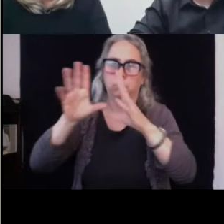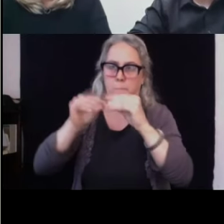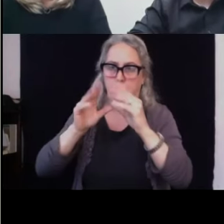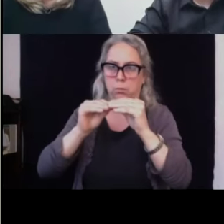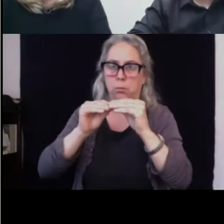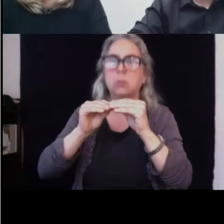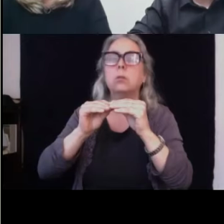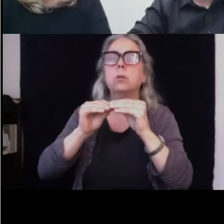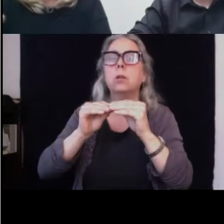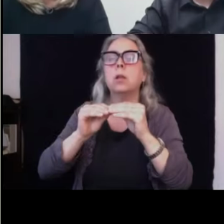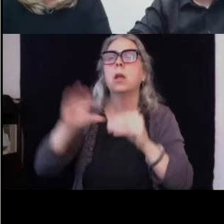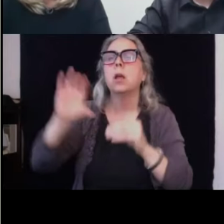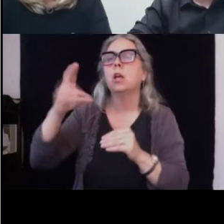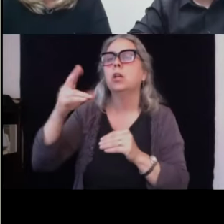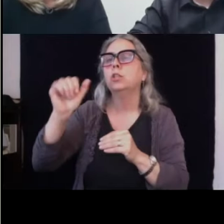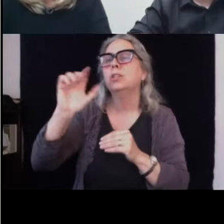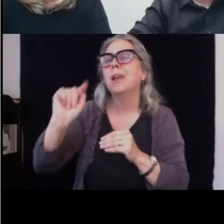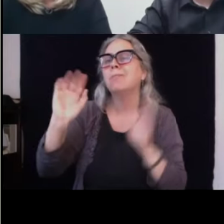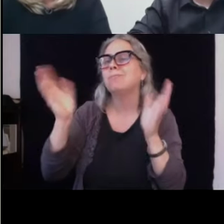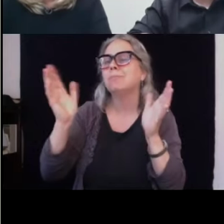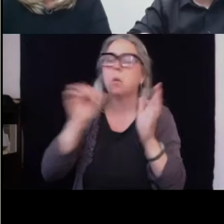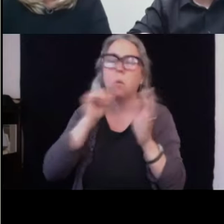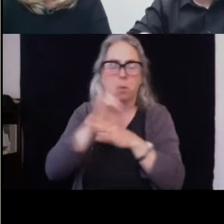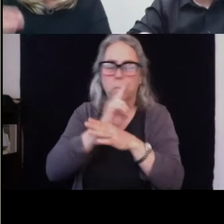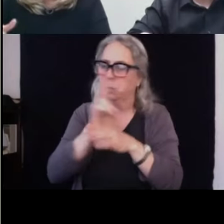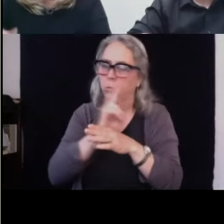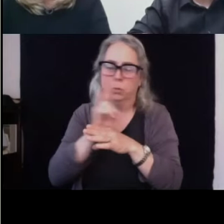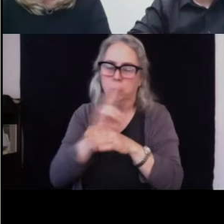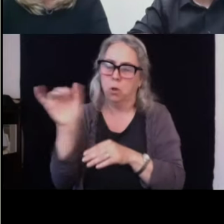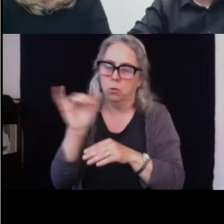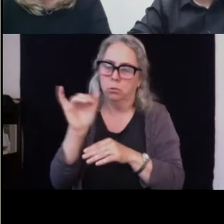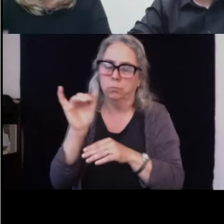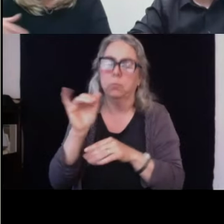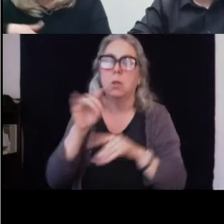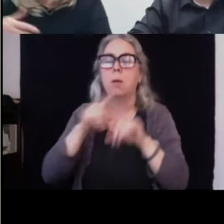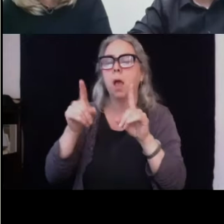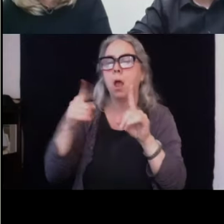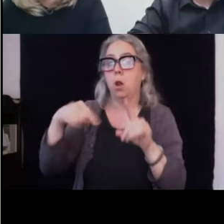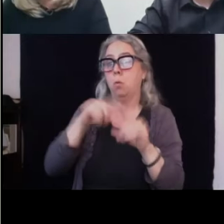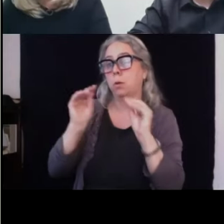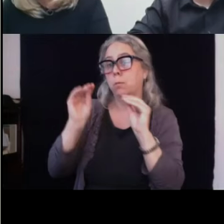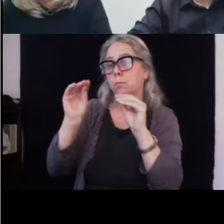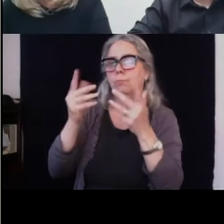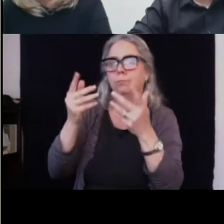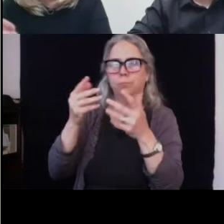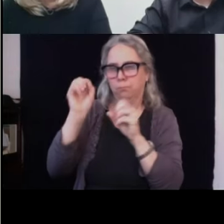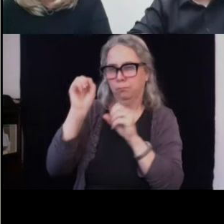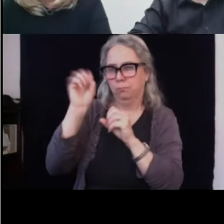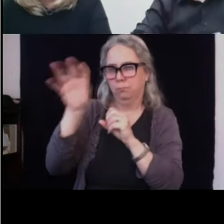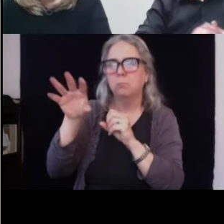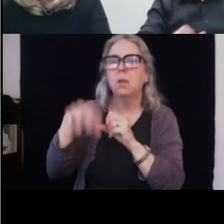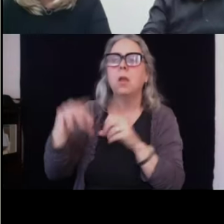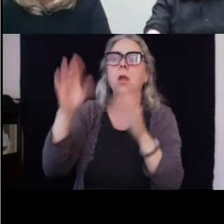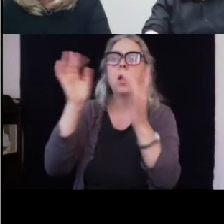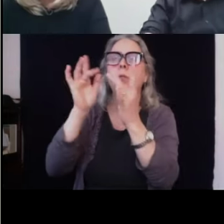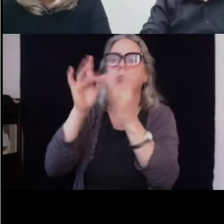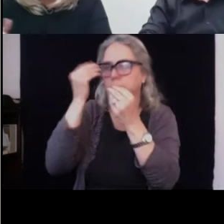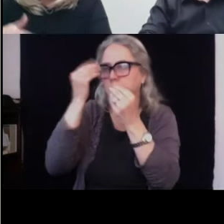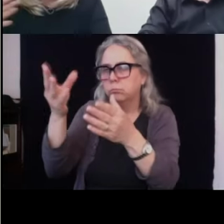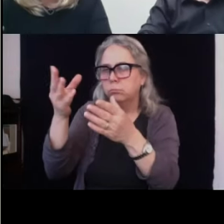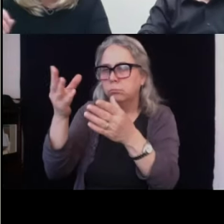and the chat feature is not going to be used as well. However, we did put our contact information in the chat,